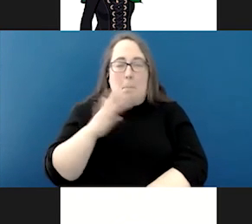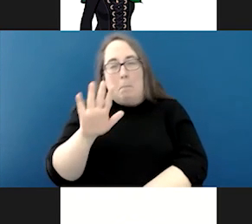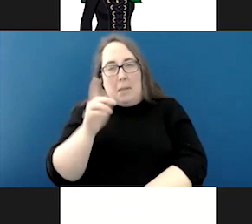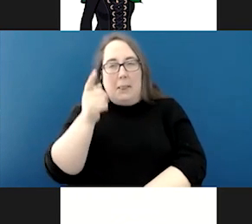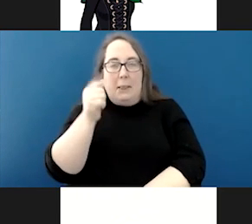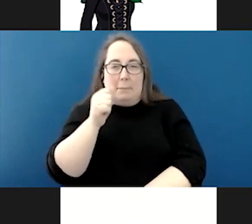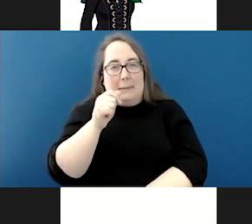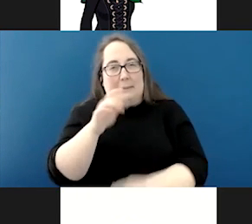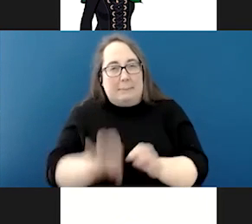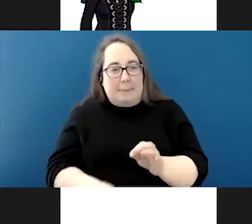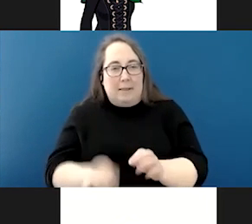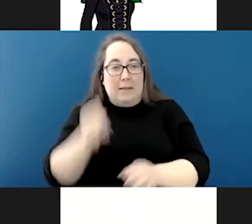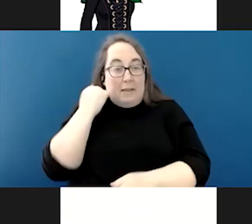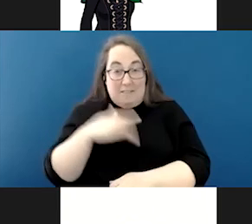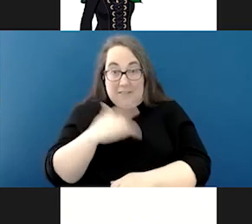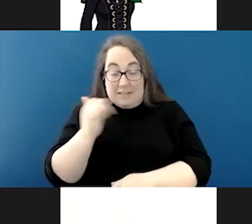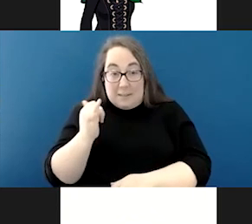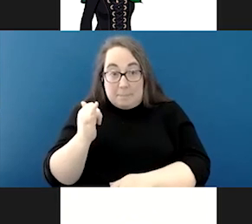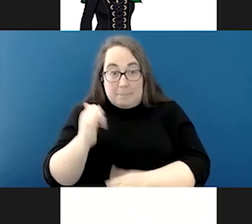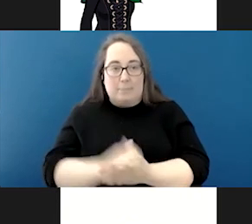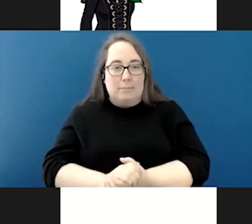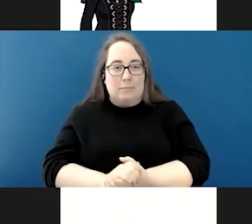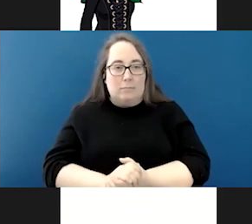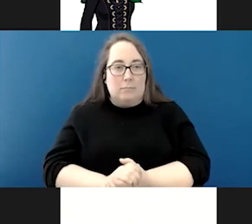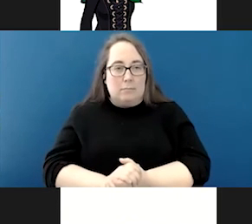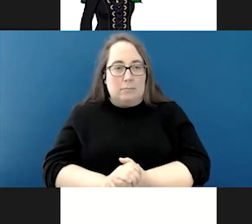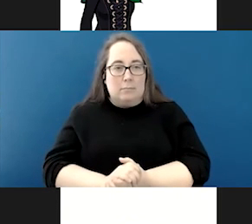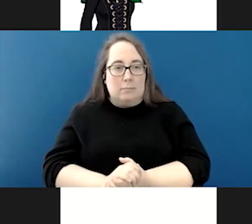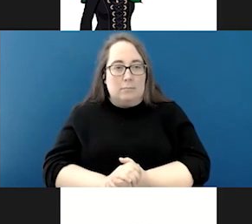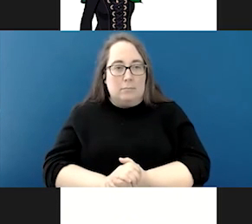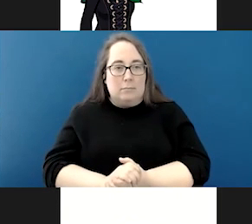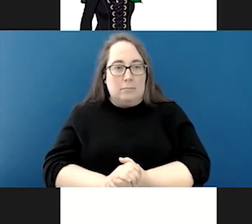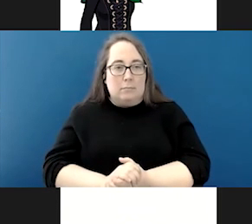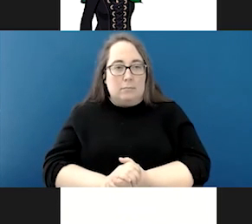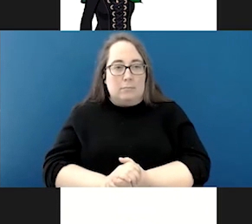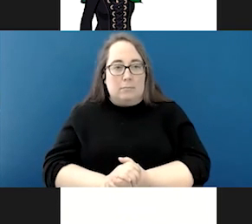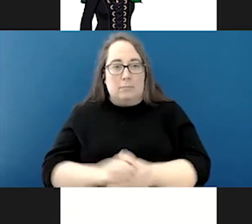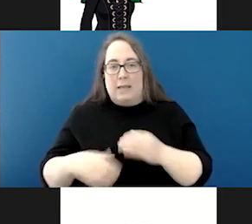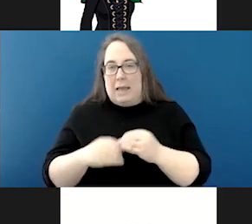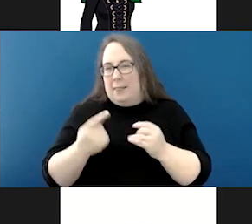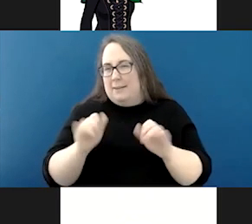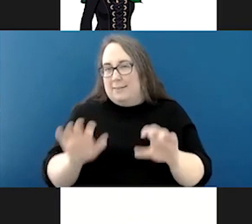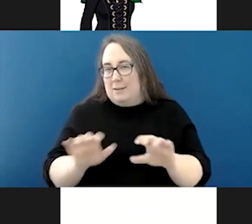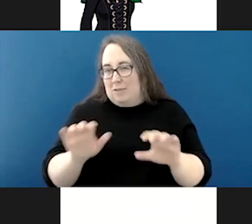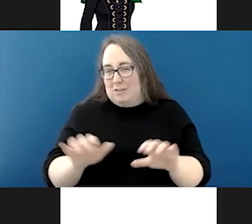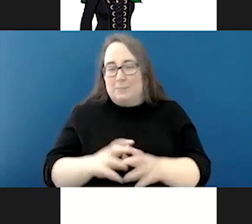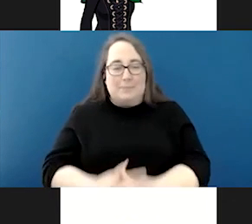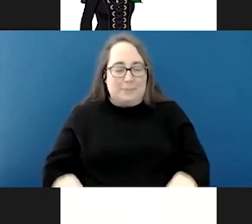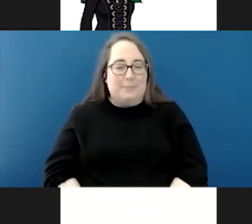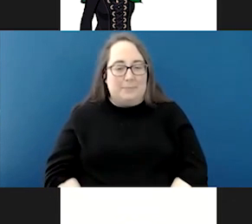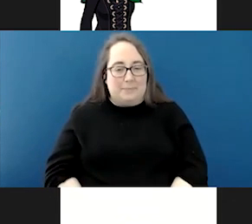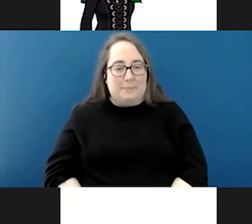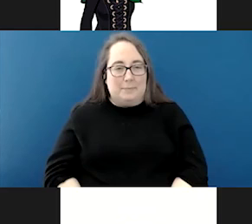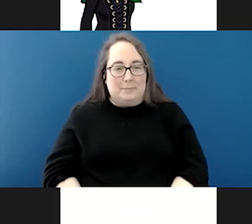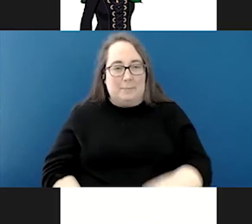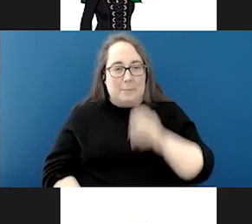you feel like it might look a little plain too, then I guess I could add a little decoration to it. Let's see, I